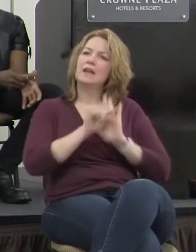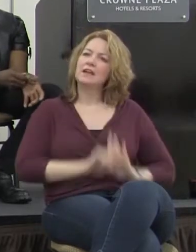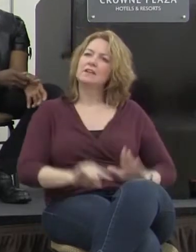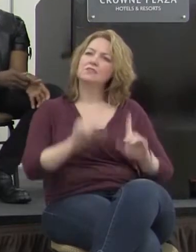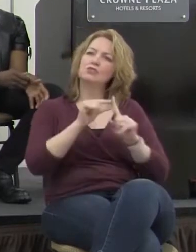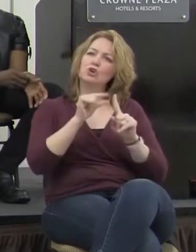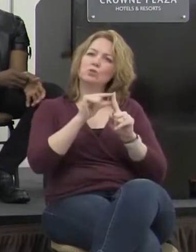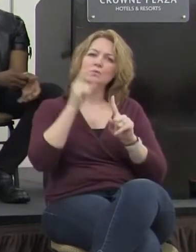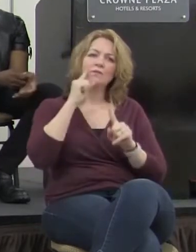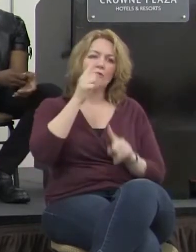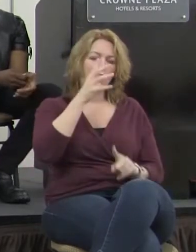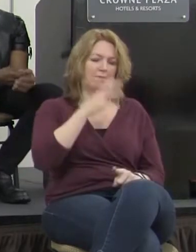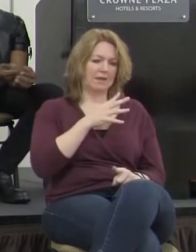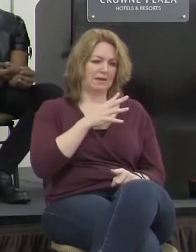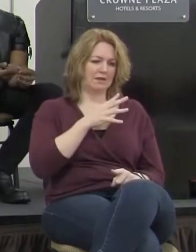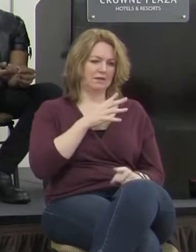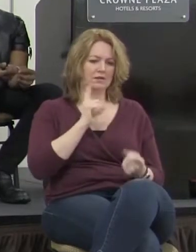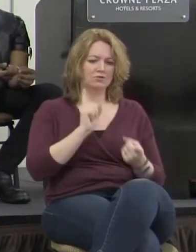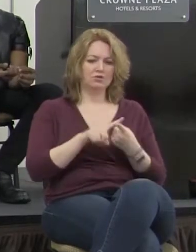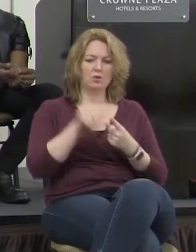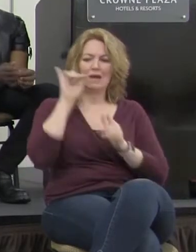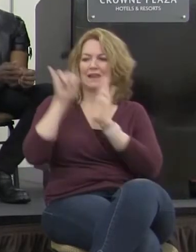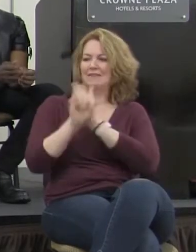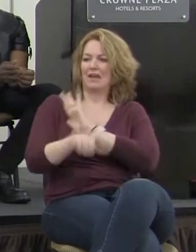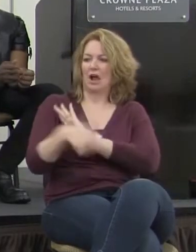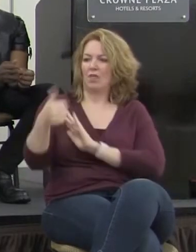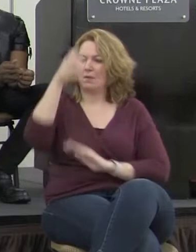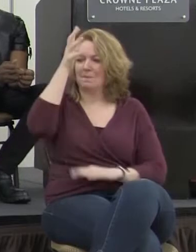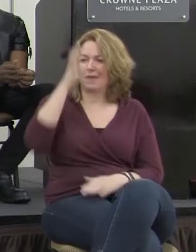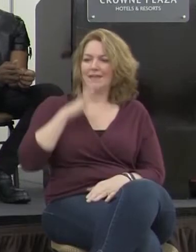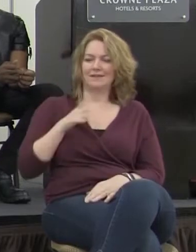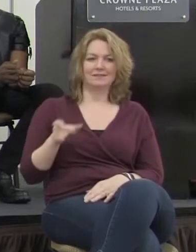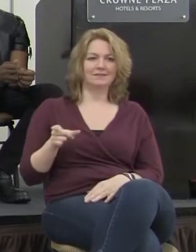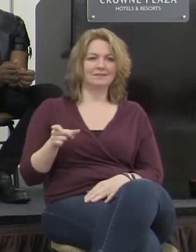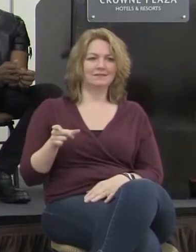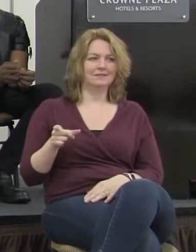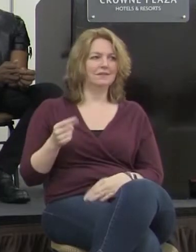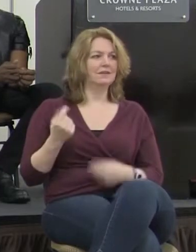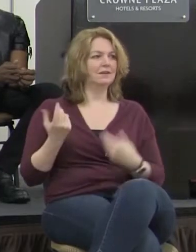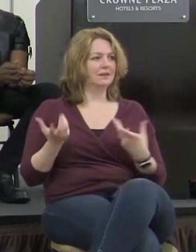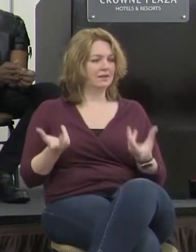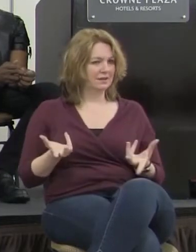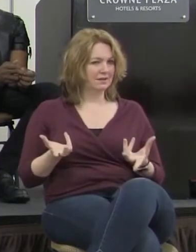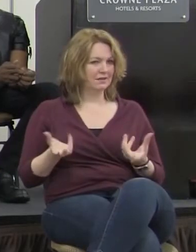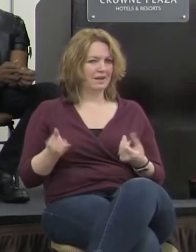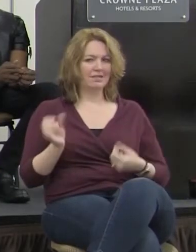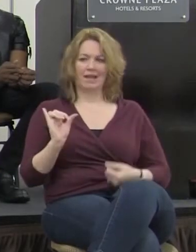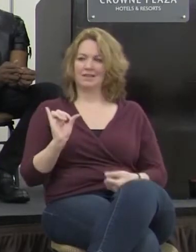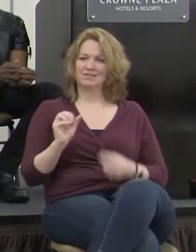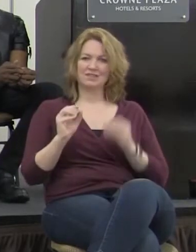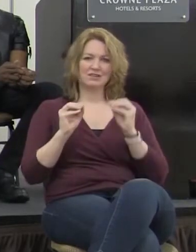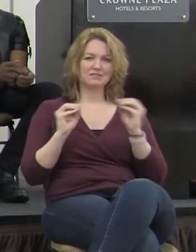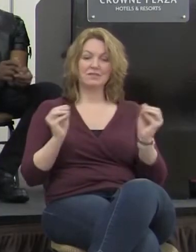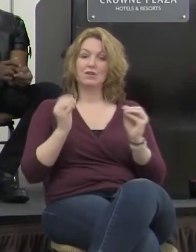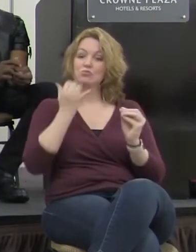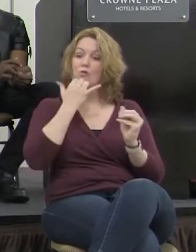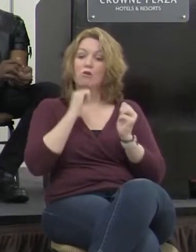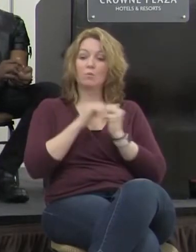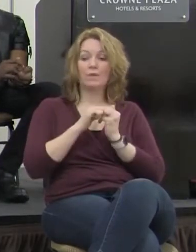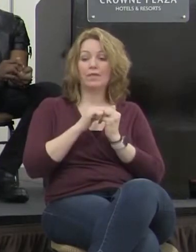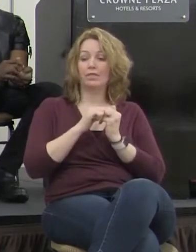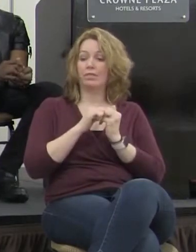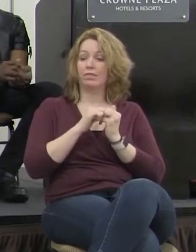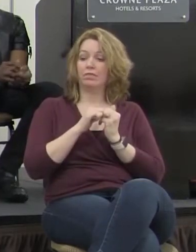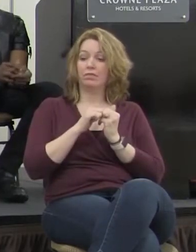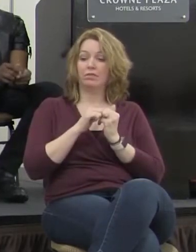terms for women to identify other men. So, there's not anything wrong with